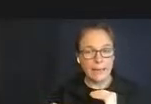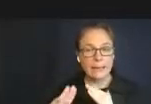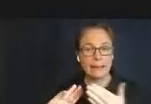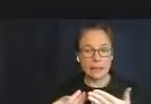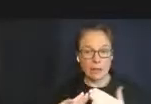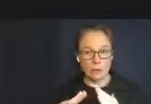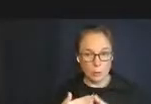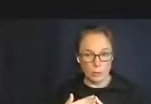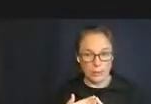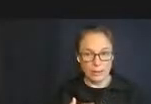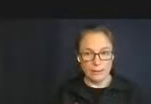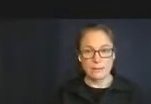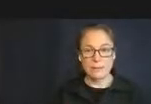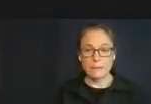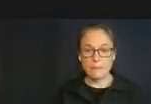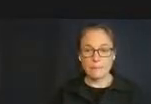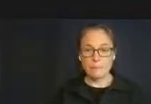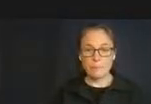Next slide.